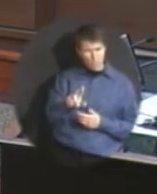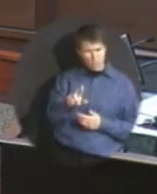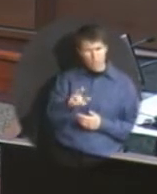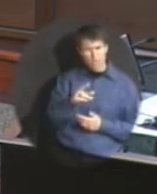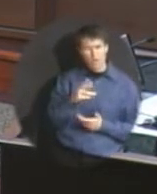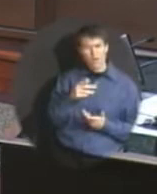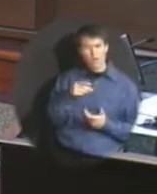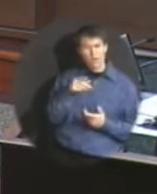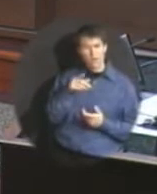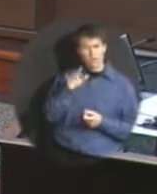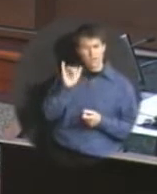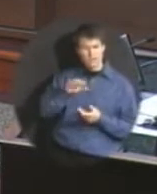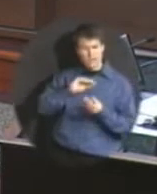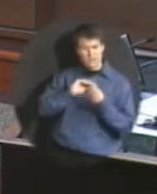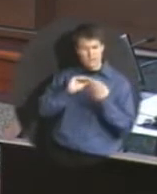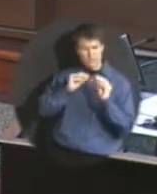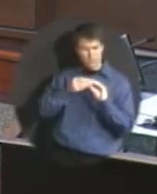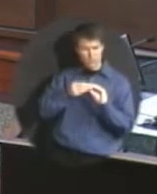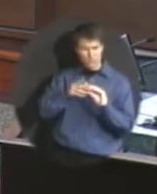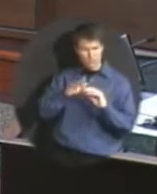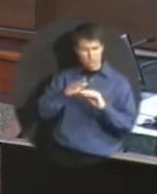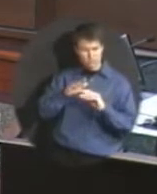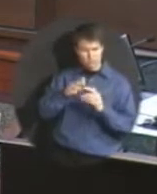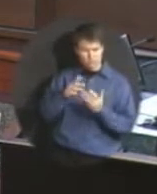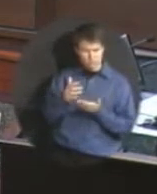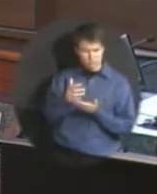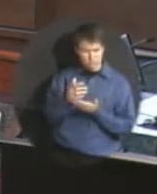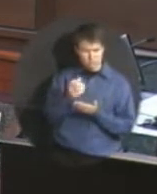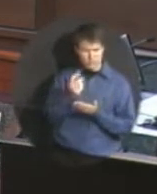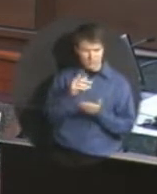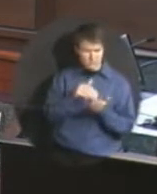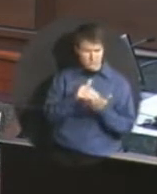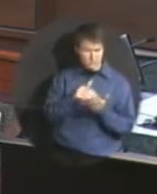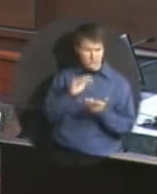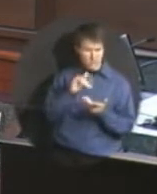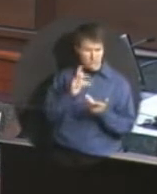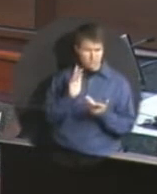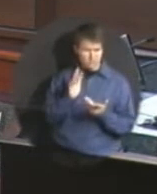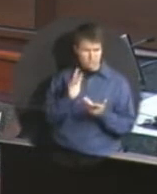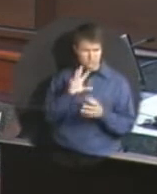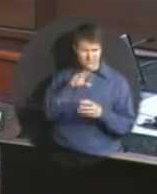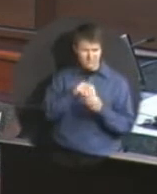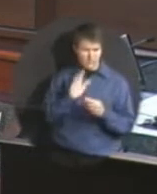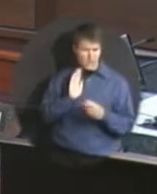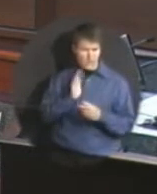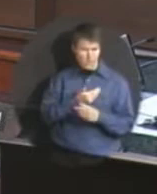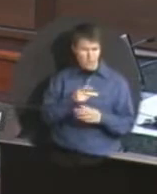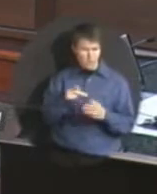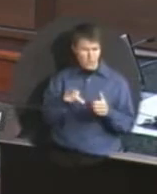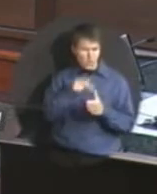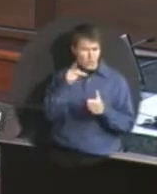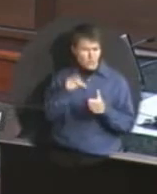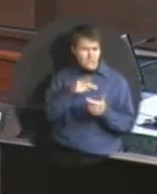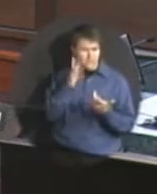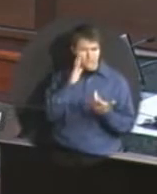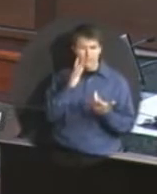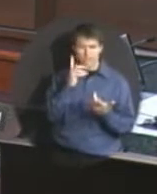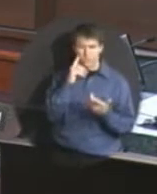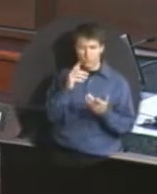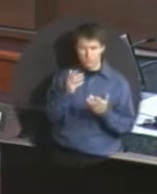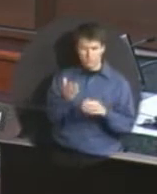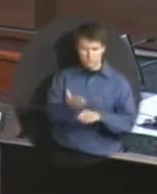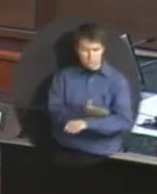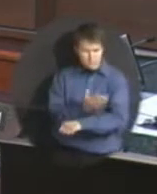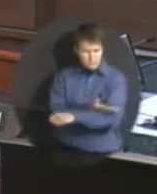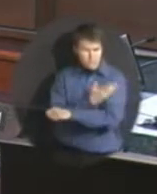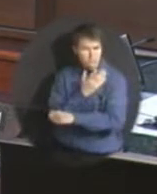compared this number with what we have in our priorities as far as those maintenance expenses that we have and some of the capital improvements